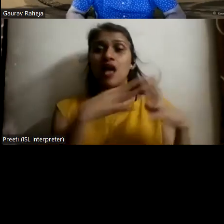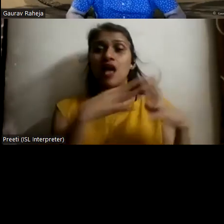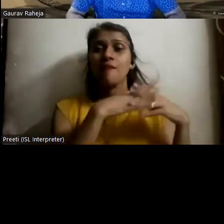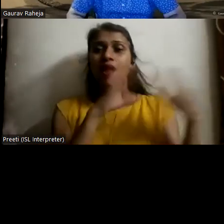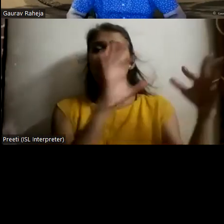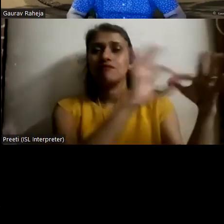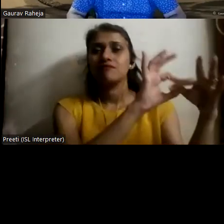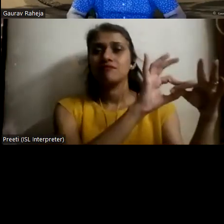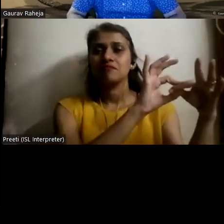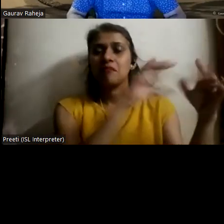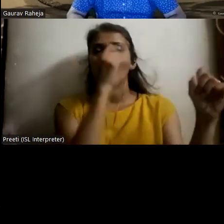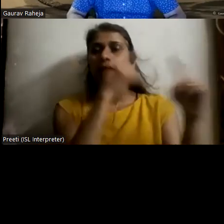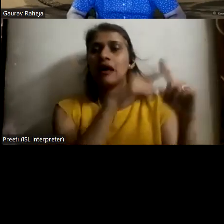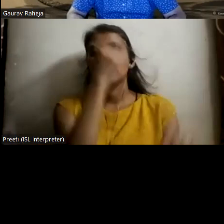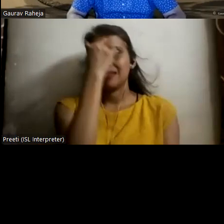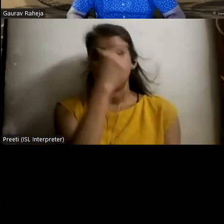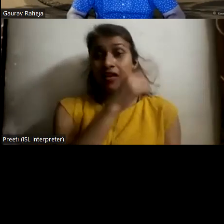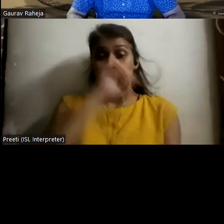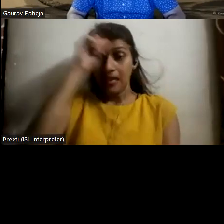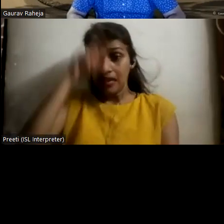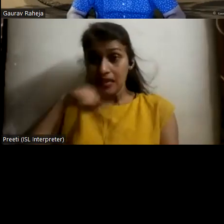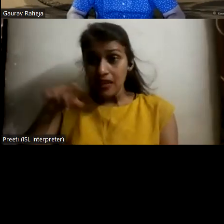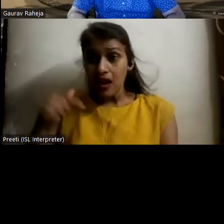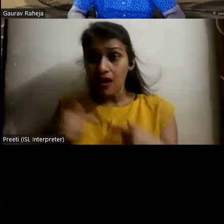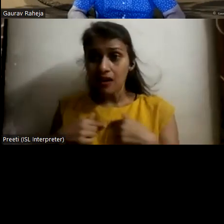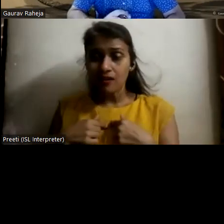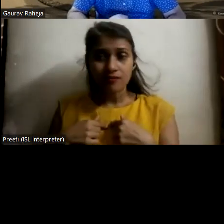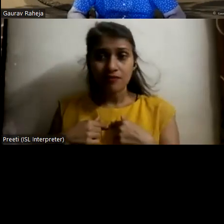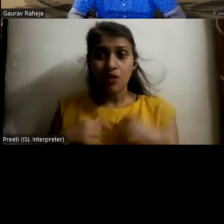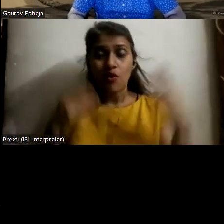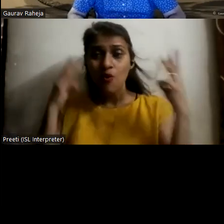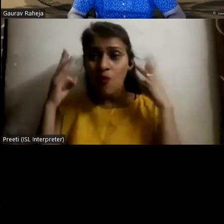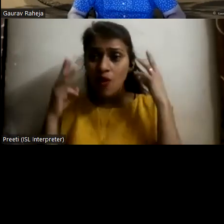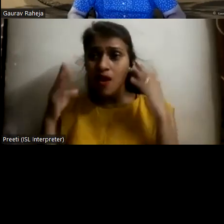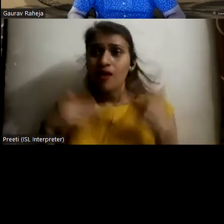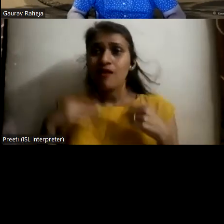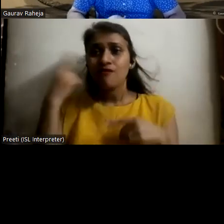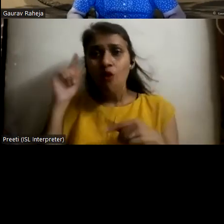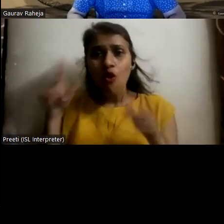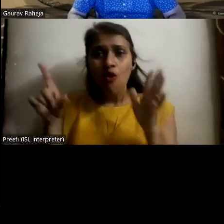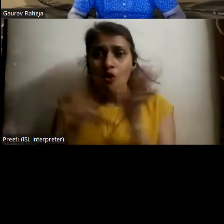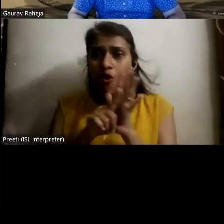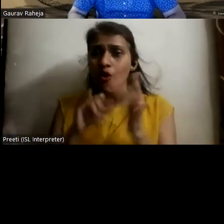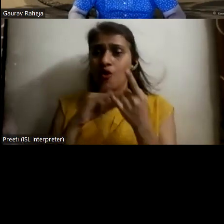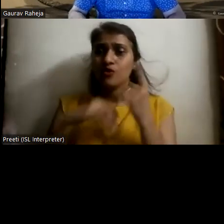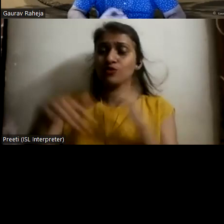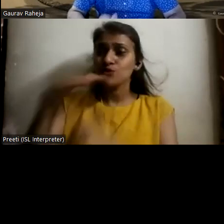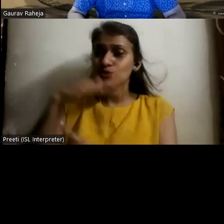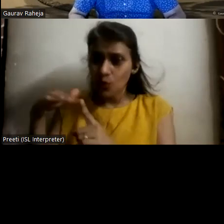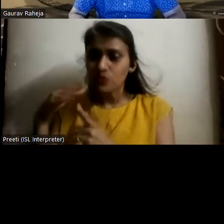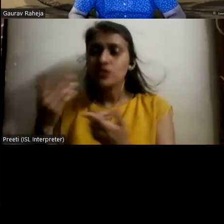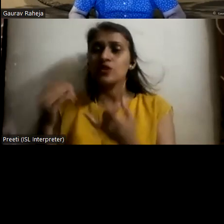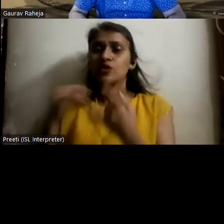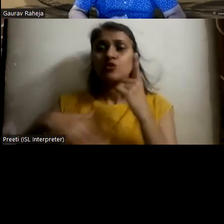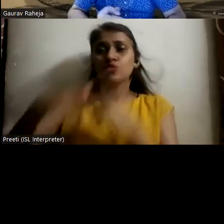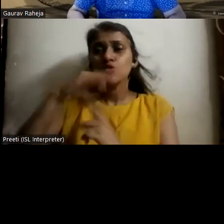in India. We have to worry about our own selves, both in legislation, in social,